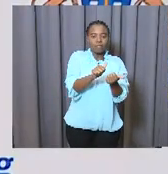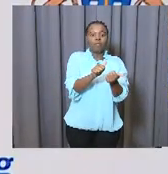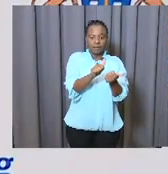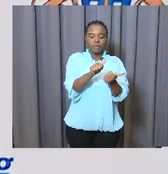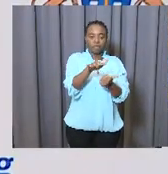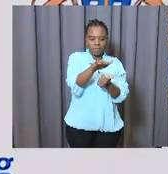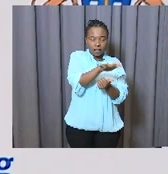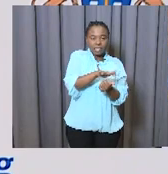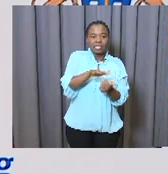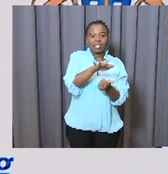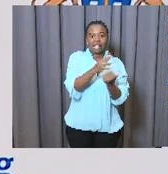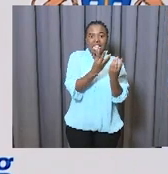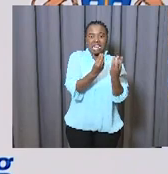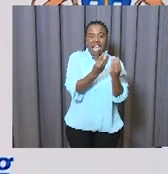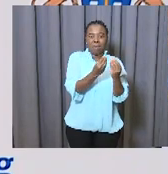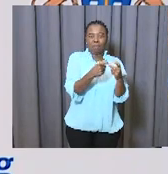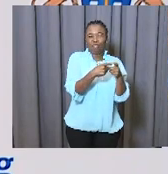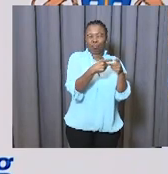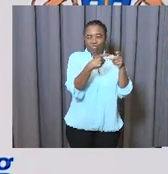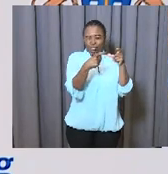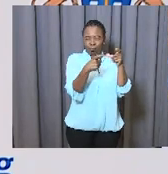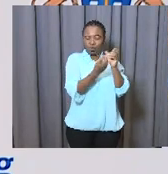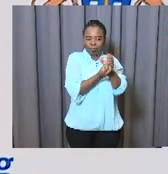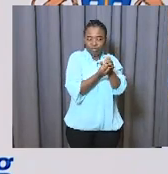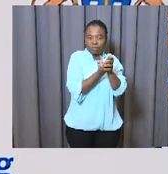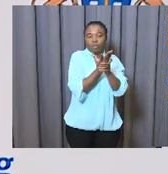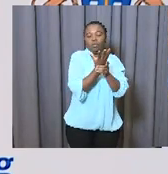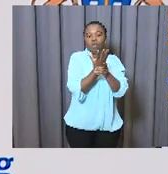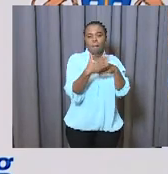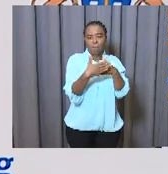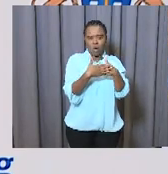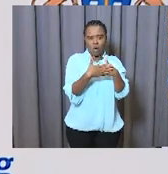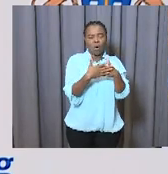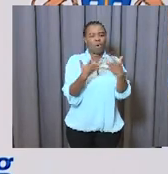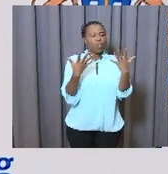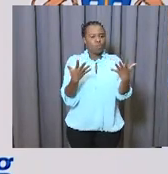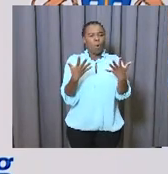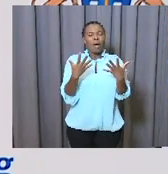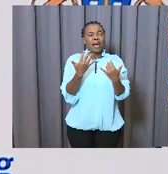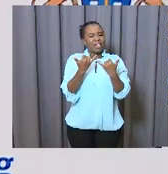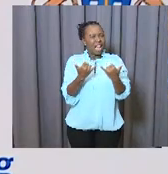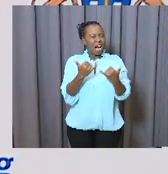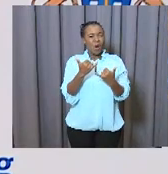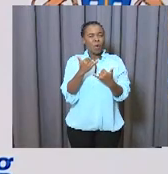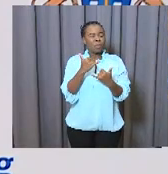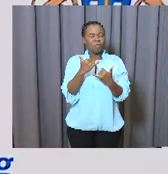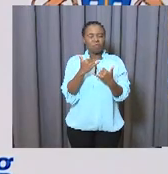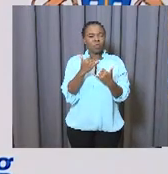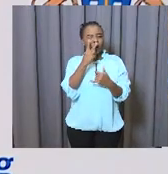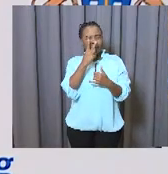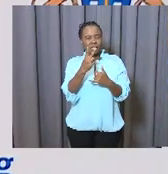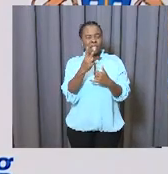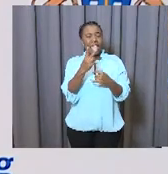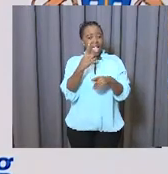a significant number of cases that are emerging every day. What's the usefulness of this? The usefulness of looking at